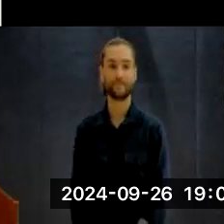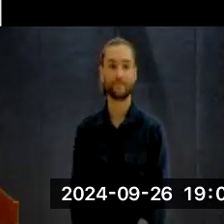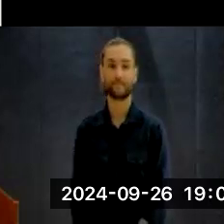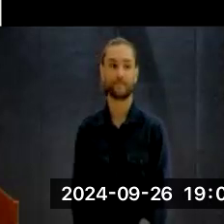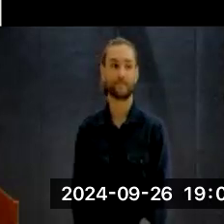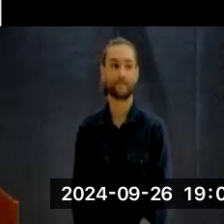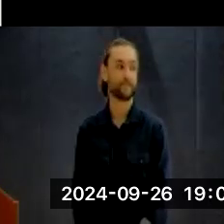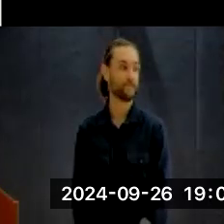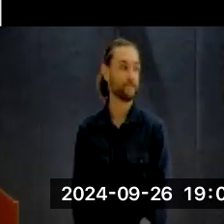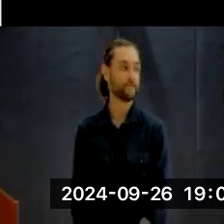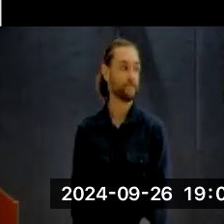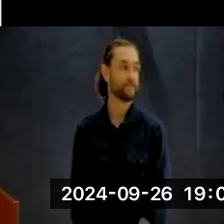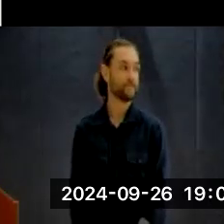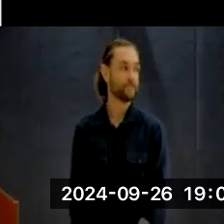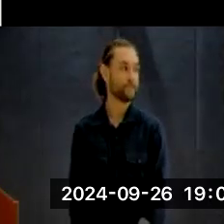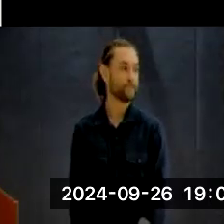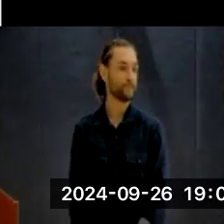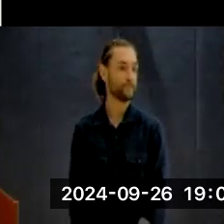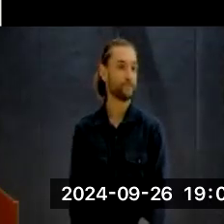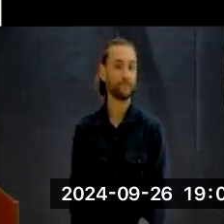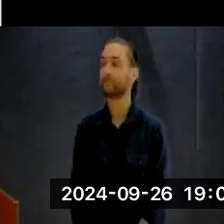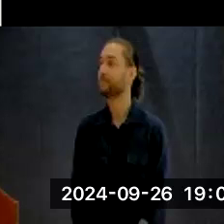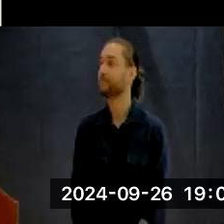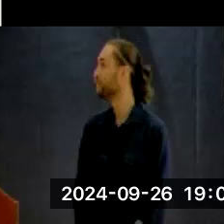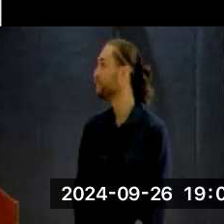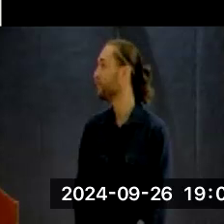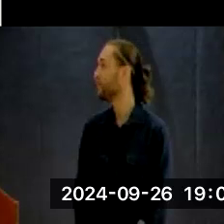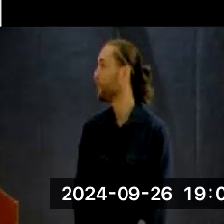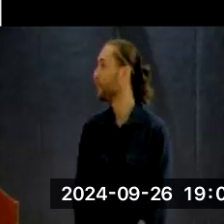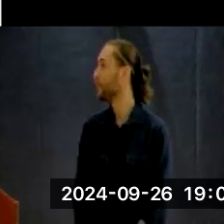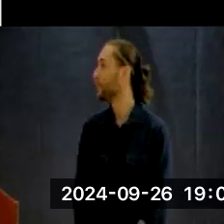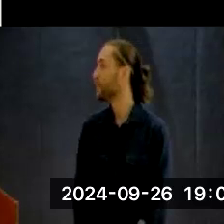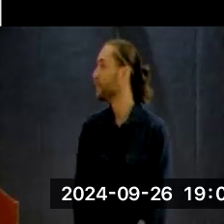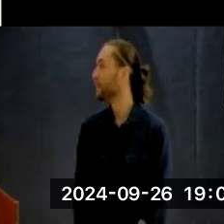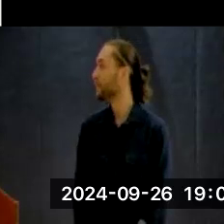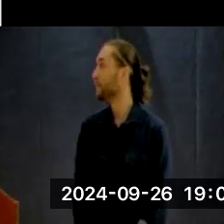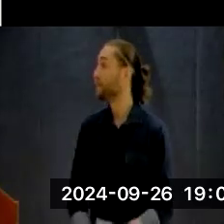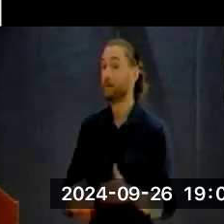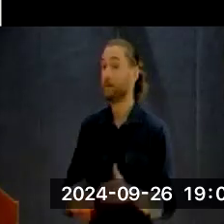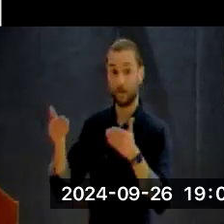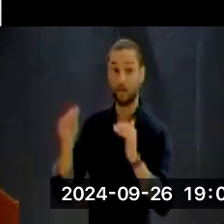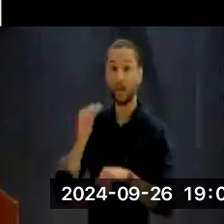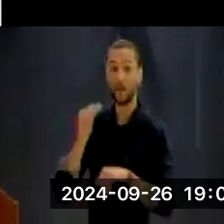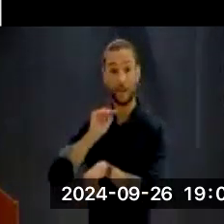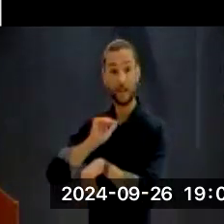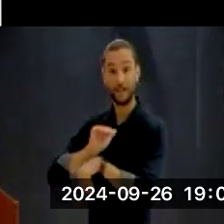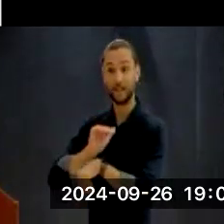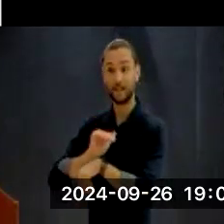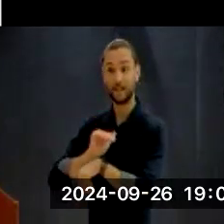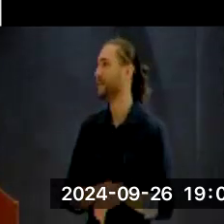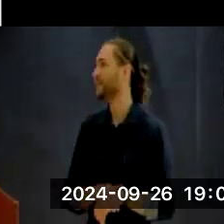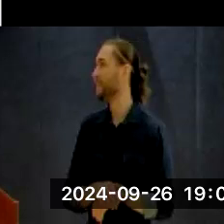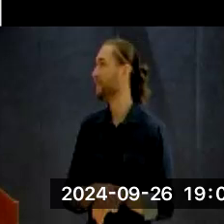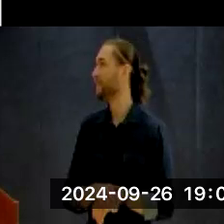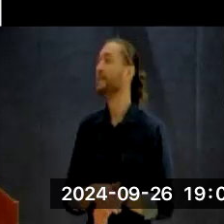Good evening. Hi, can you, can, We can hear you. thank you